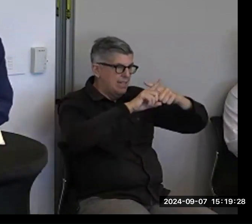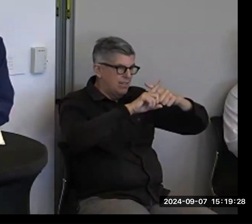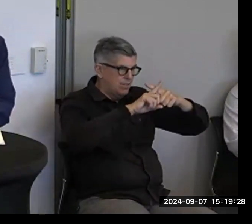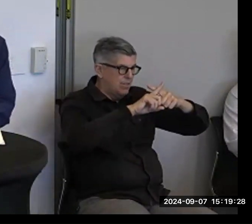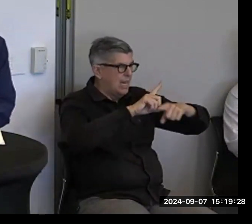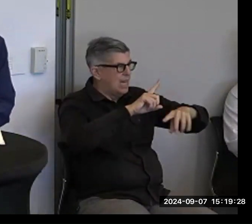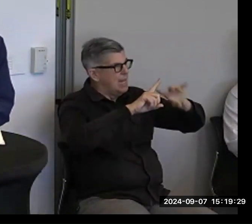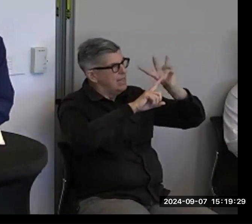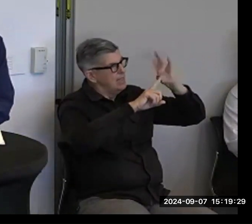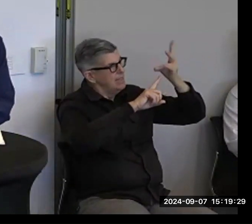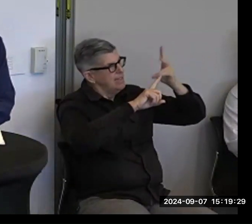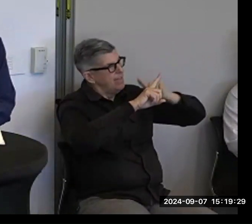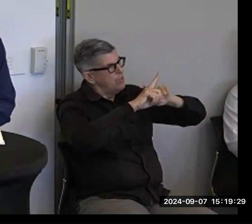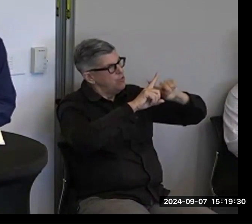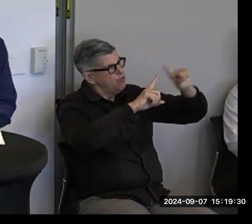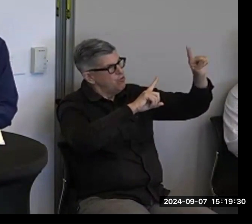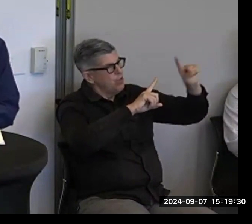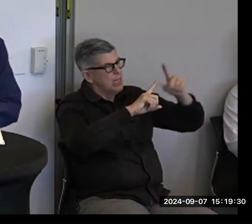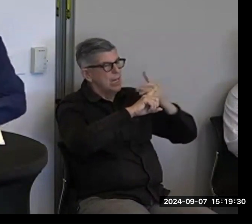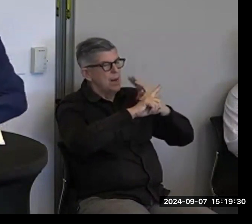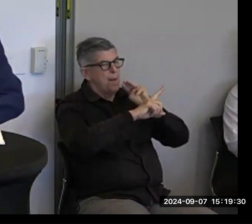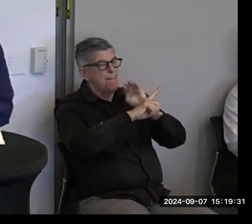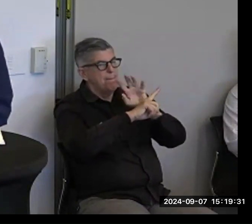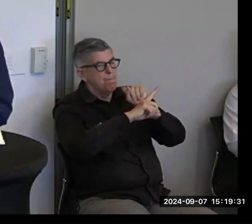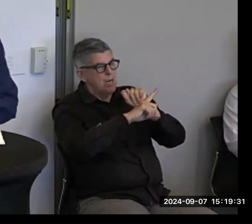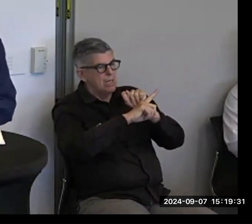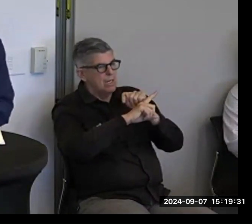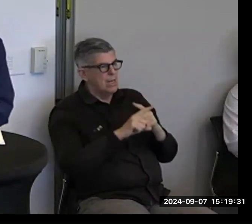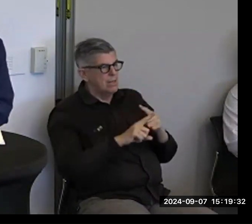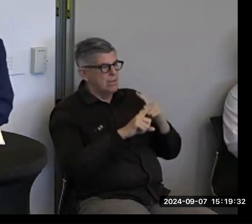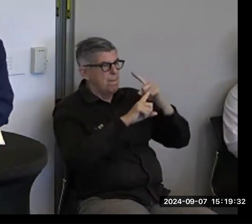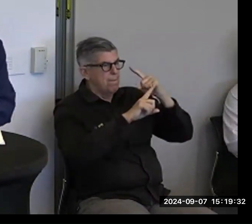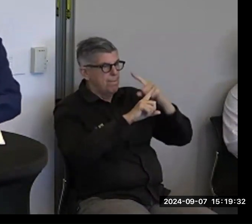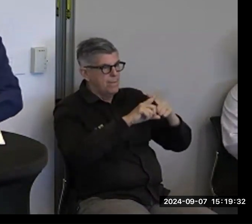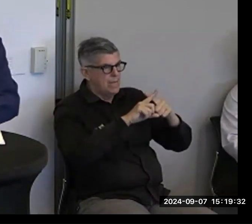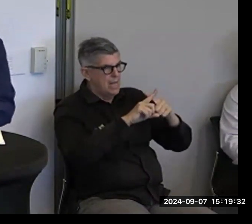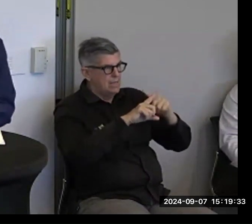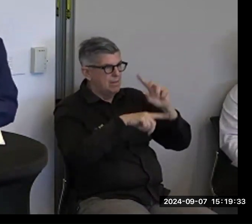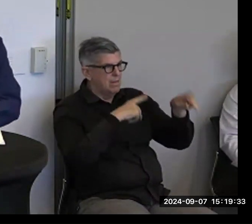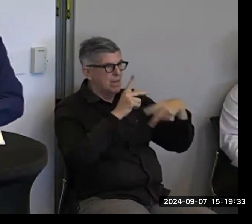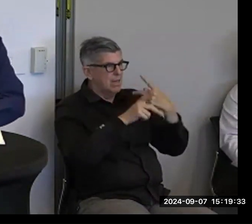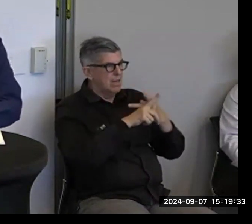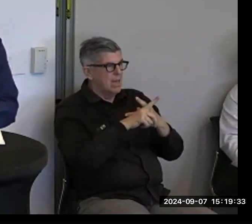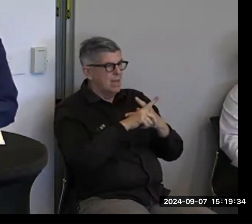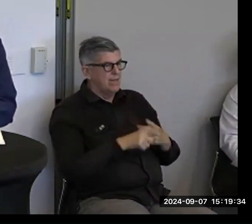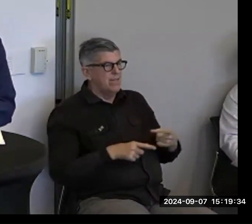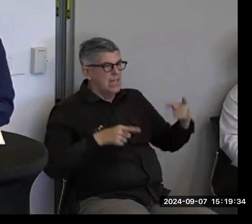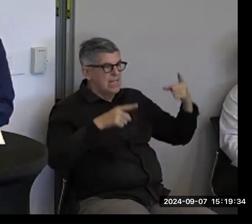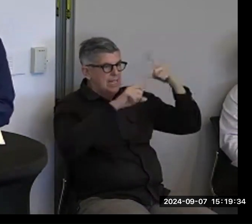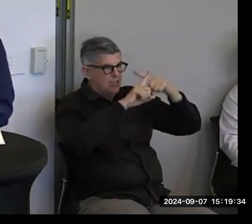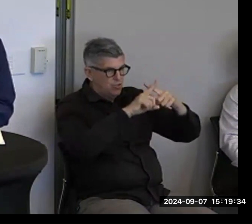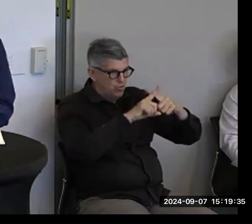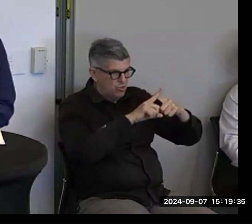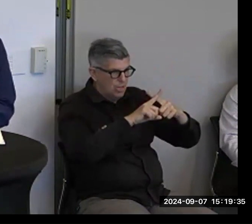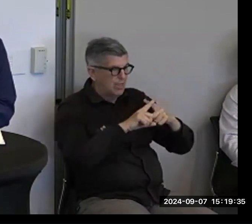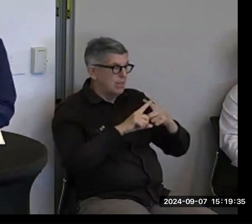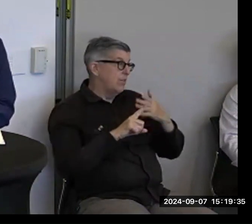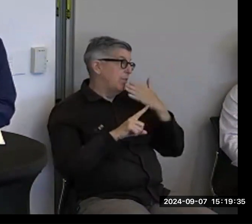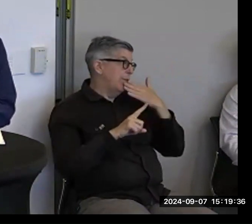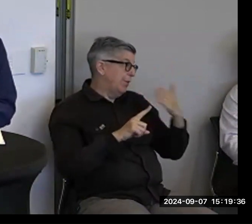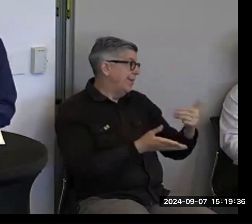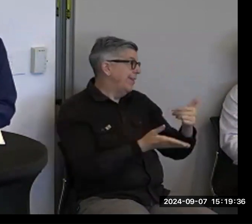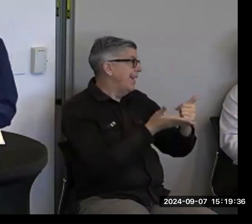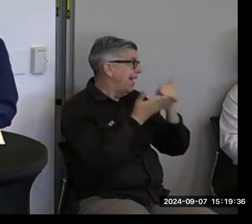and Market is a plus style intersection. Way good information for